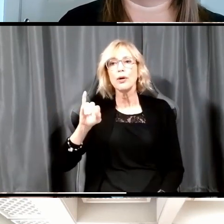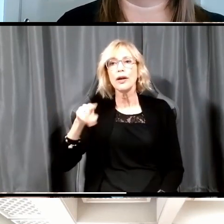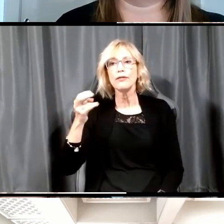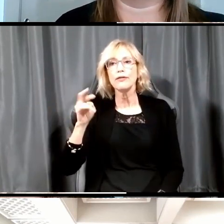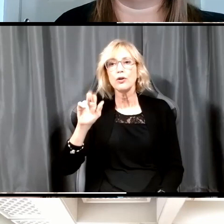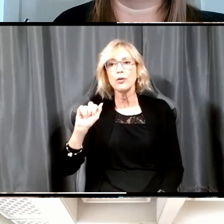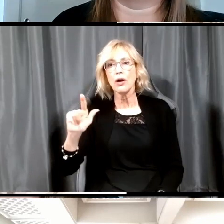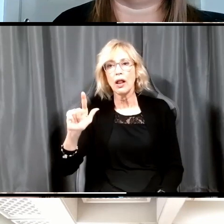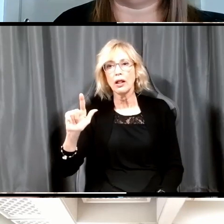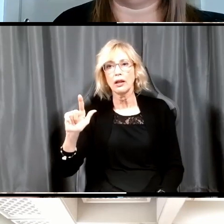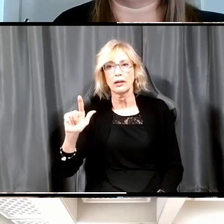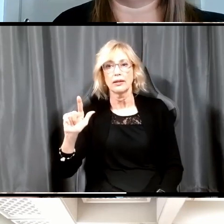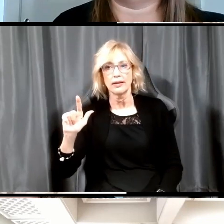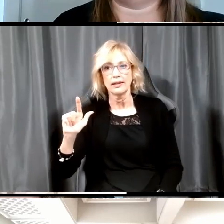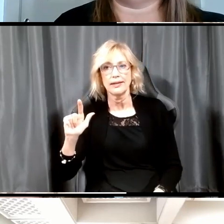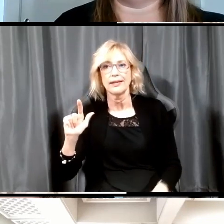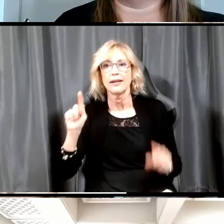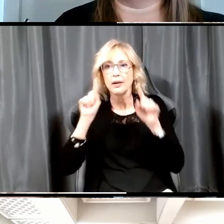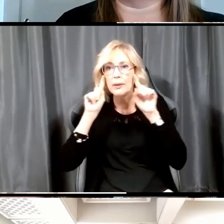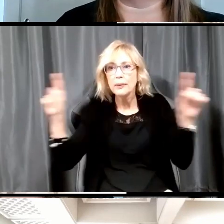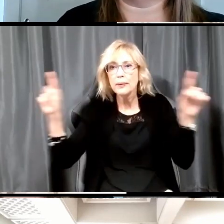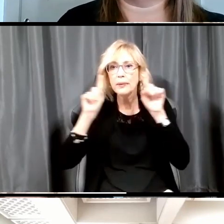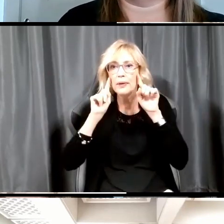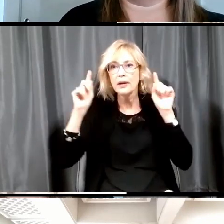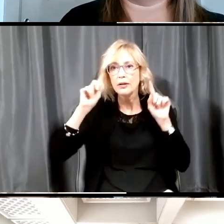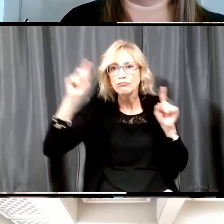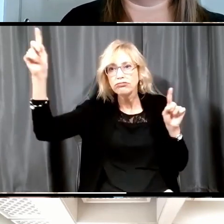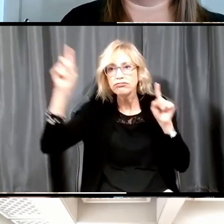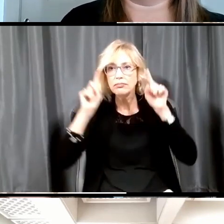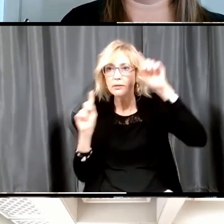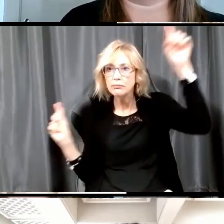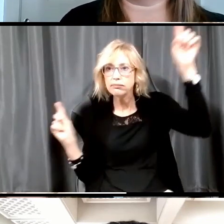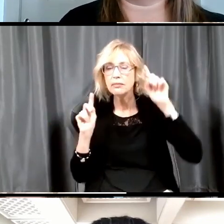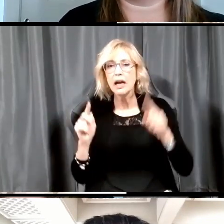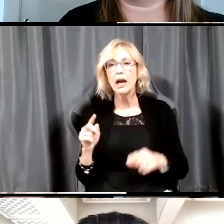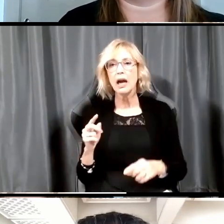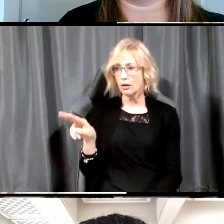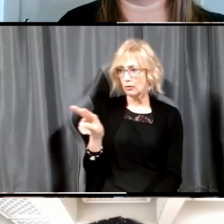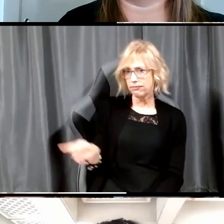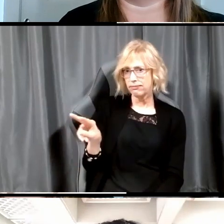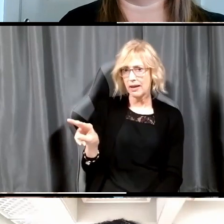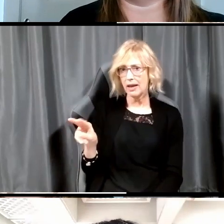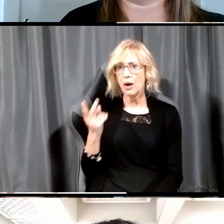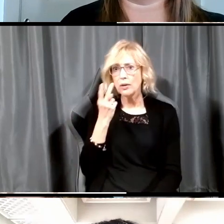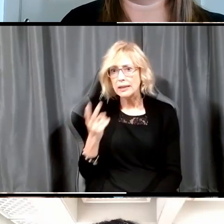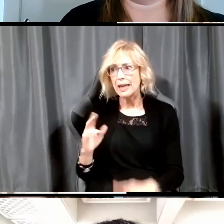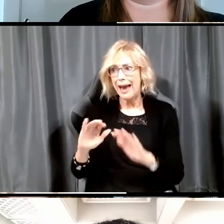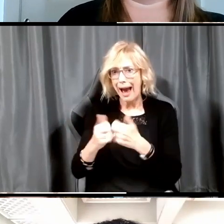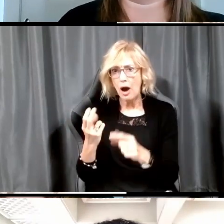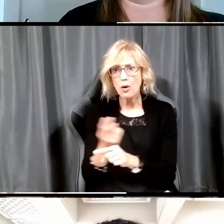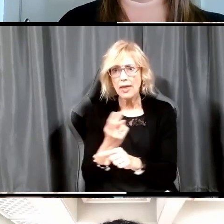So for young children or babies, we'd say babies, when we observe how they use their visual